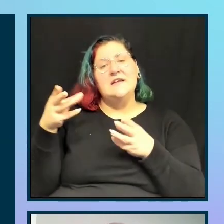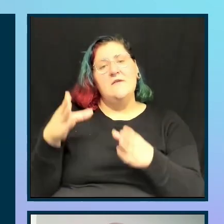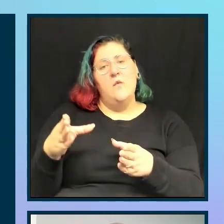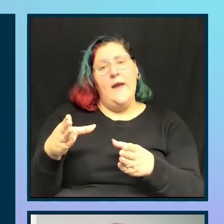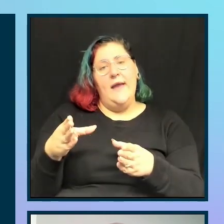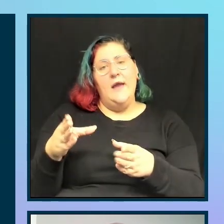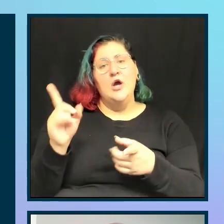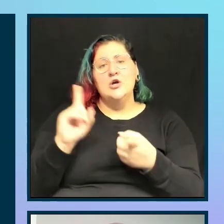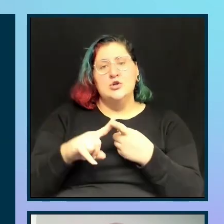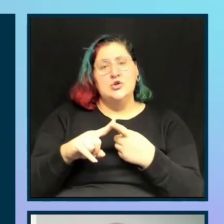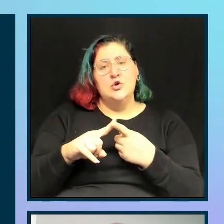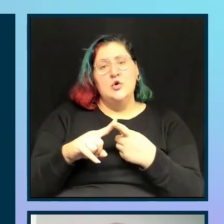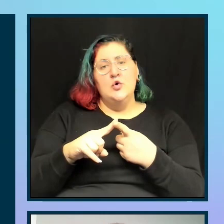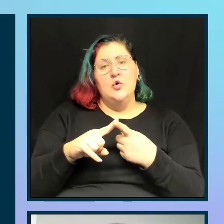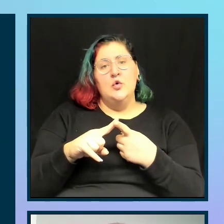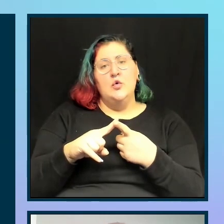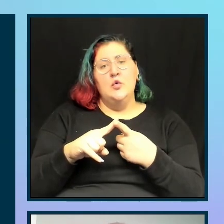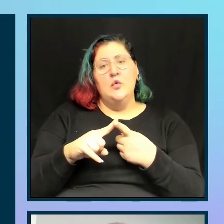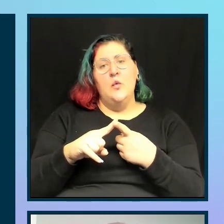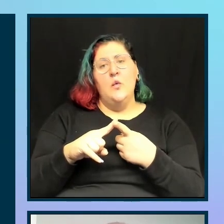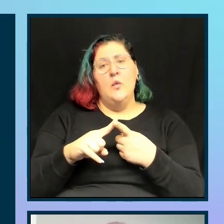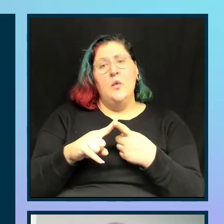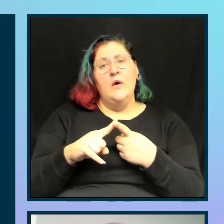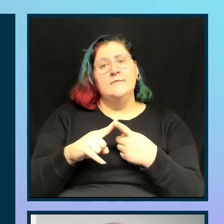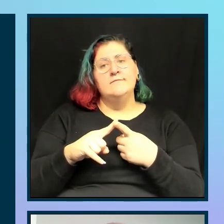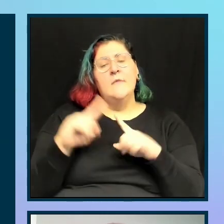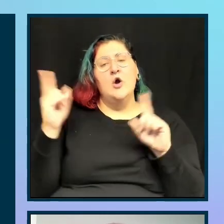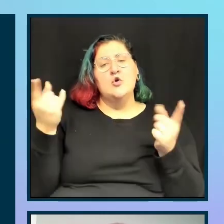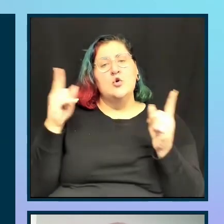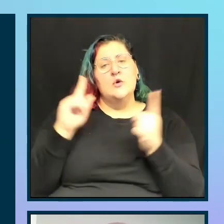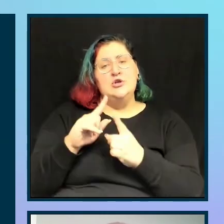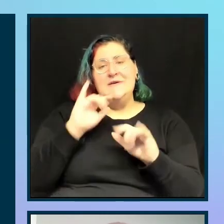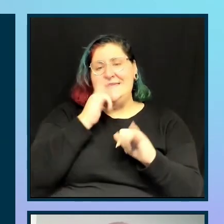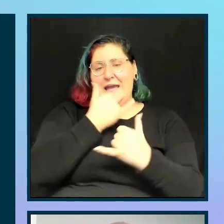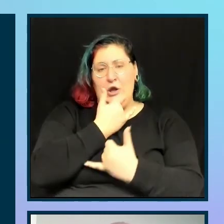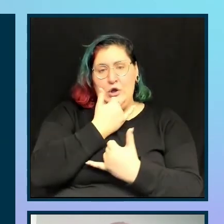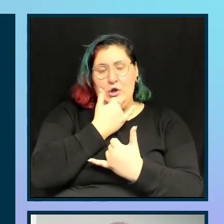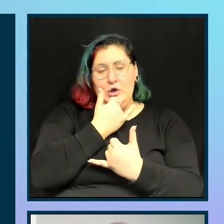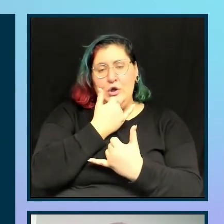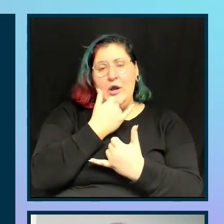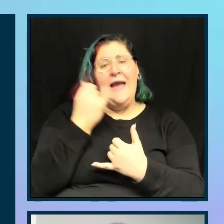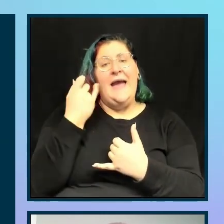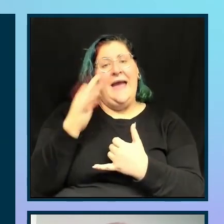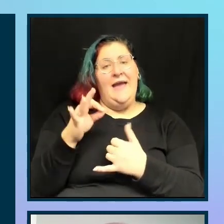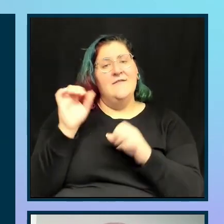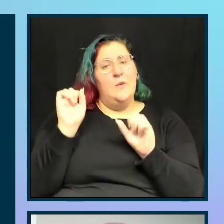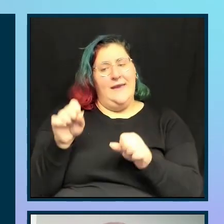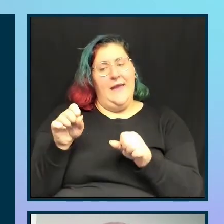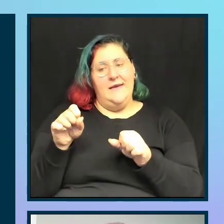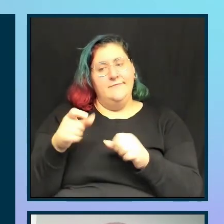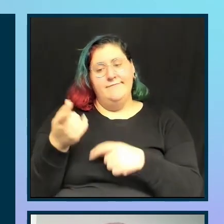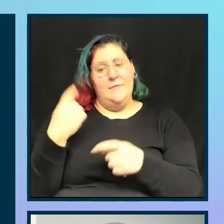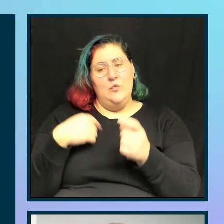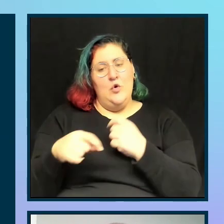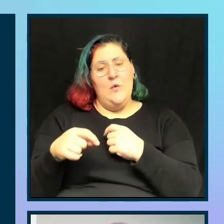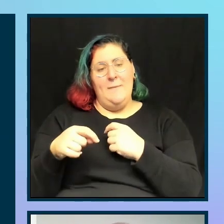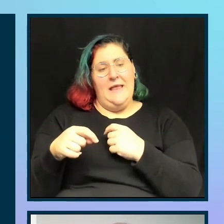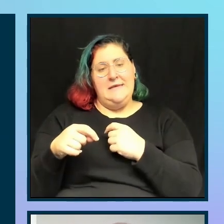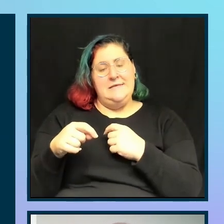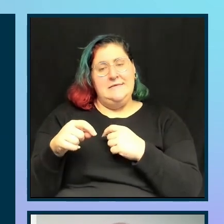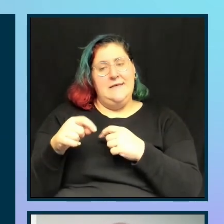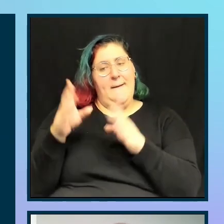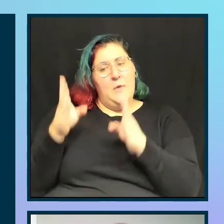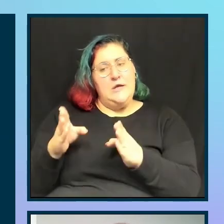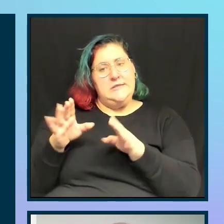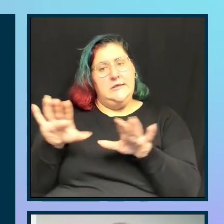together a fair number of tasks that could be run manually by running separate tools. But those are time consuming when you